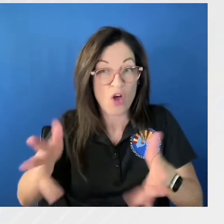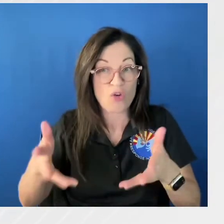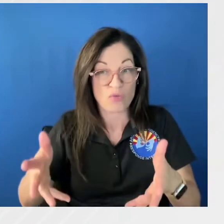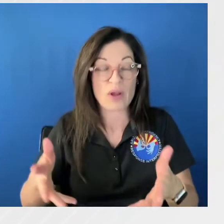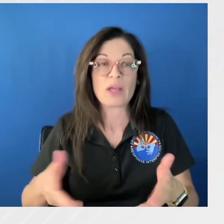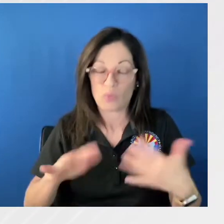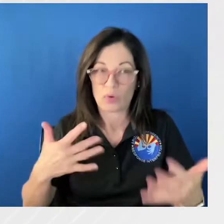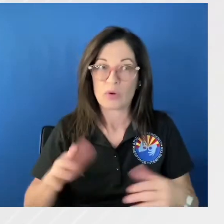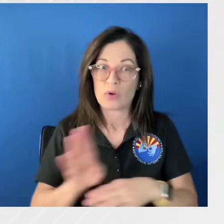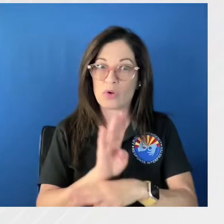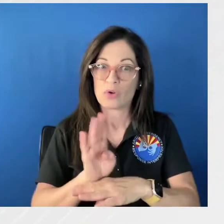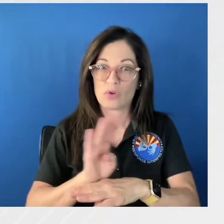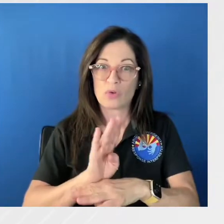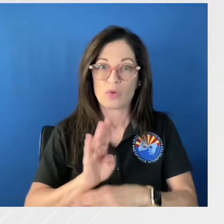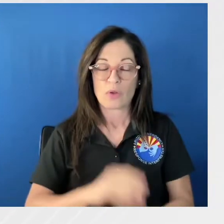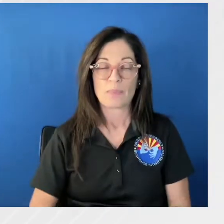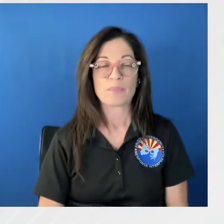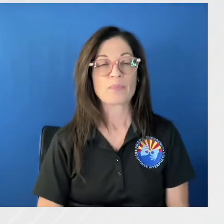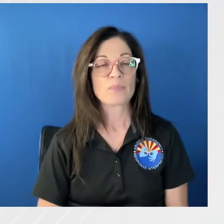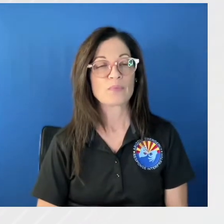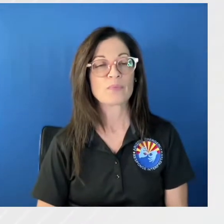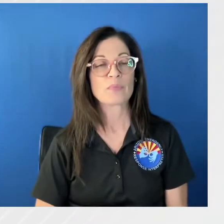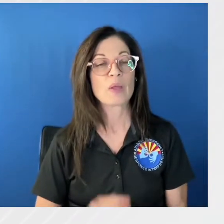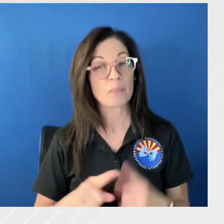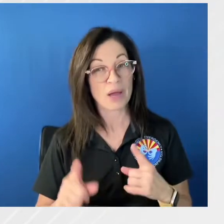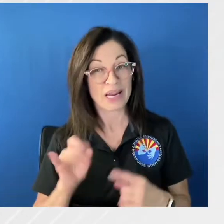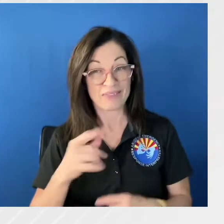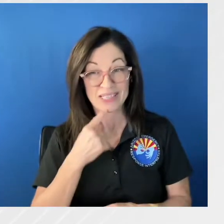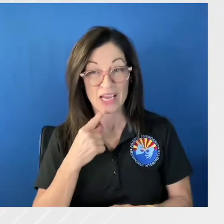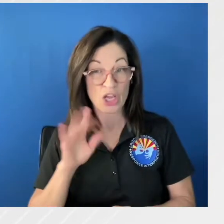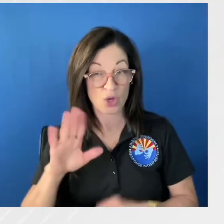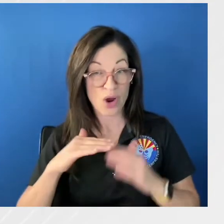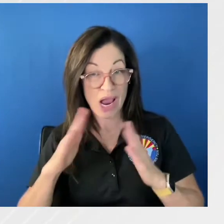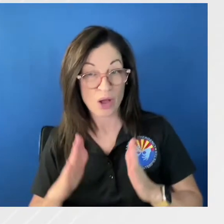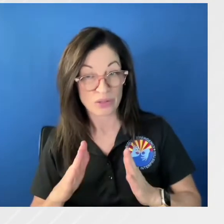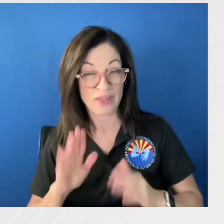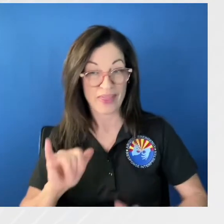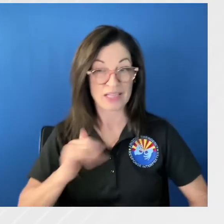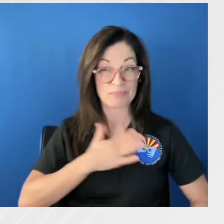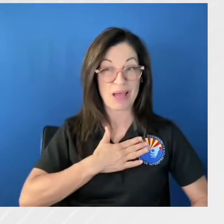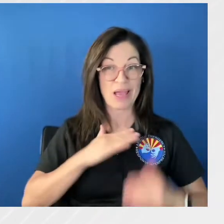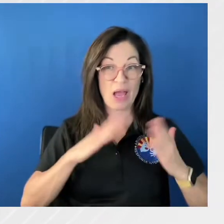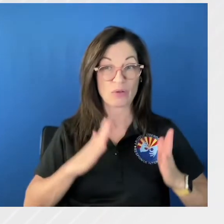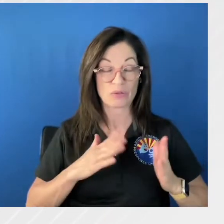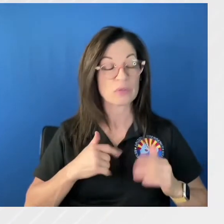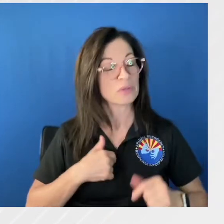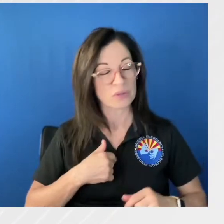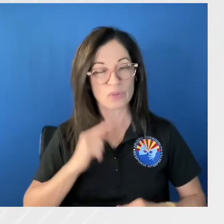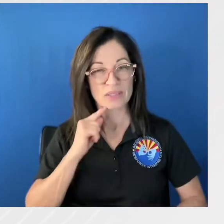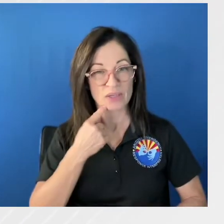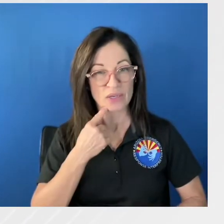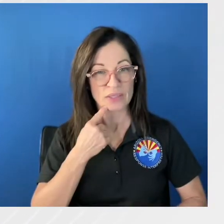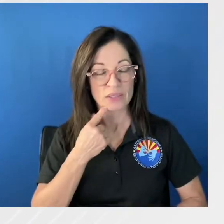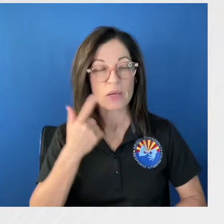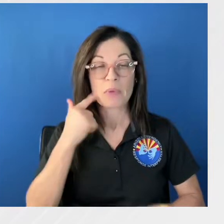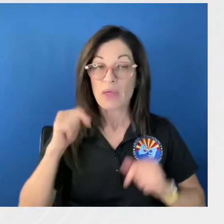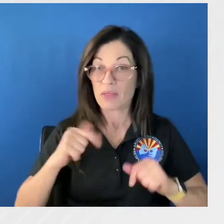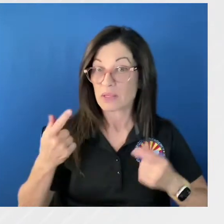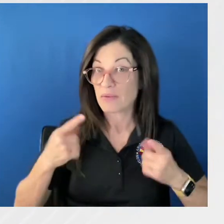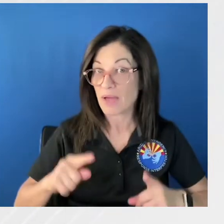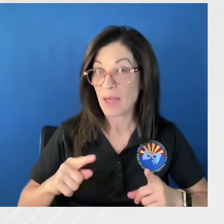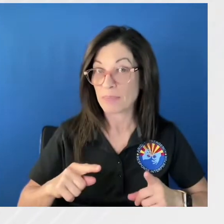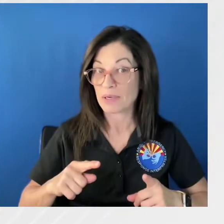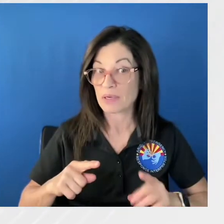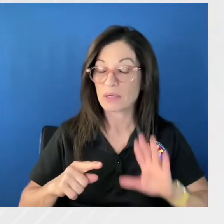full. But here's the thing, when I say your houses are our houses, we don't mess around. Since this has happened, I'm just talking